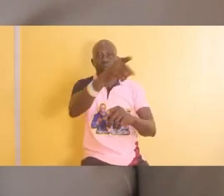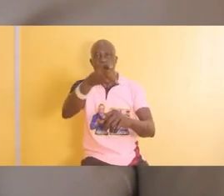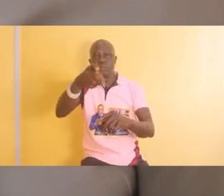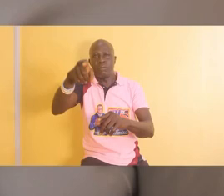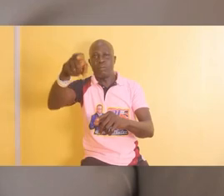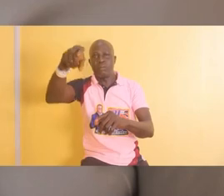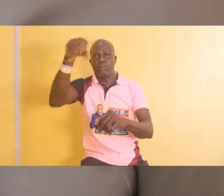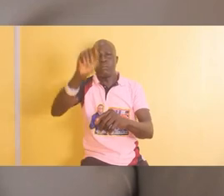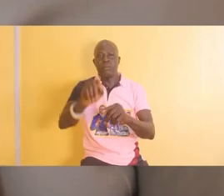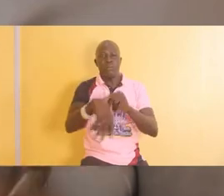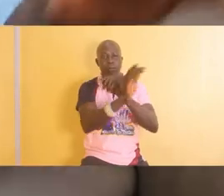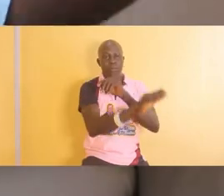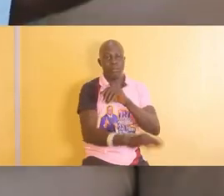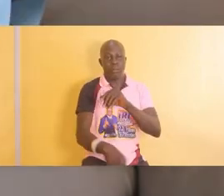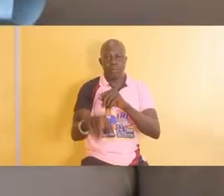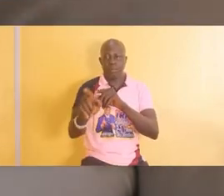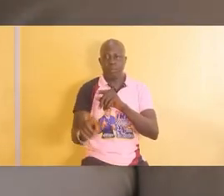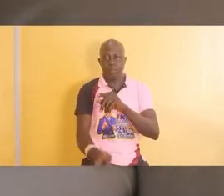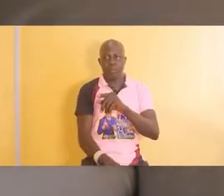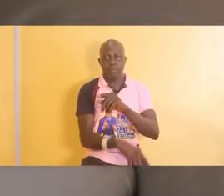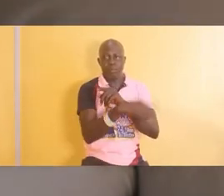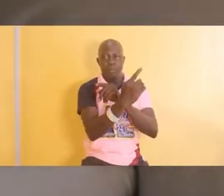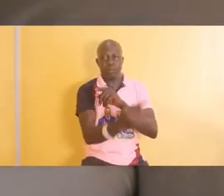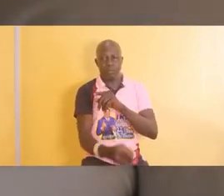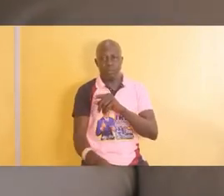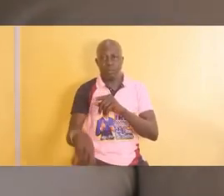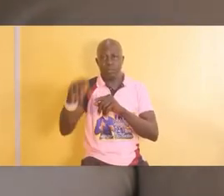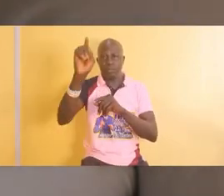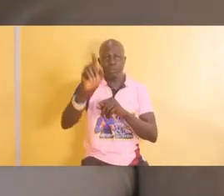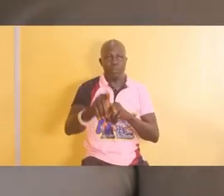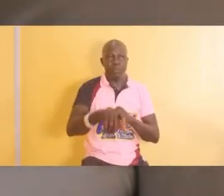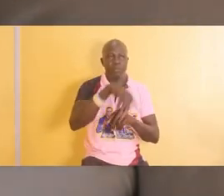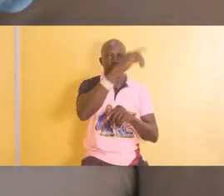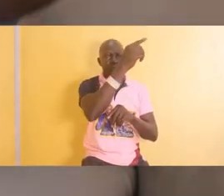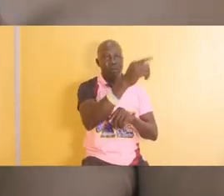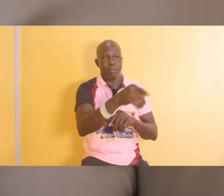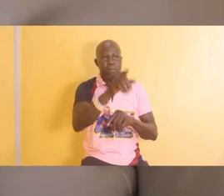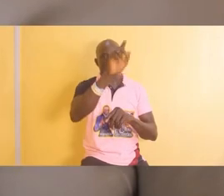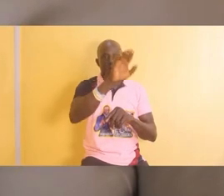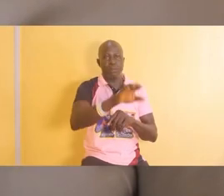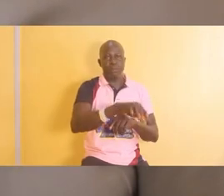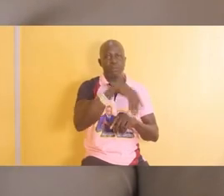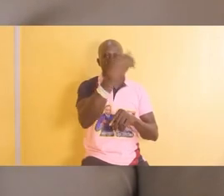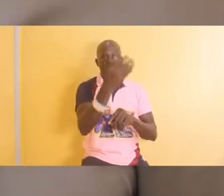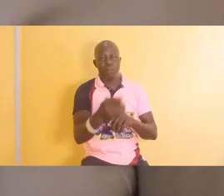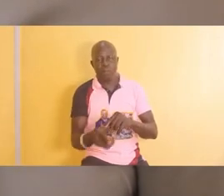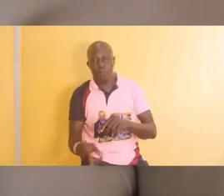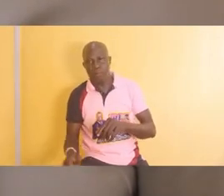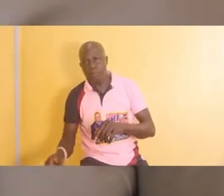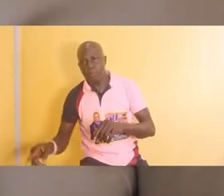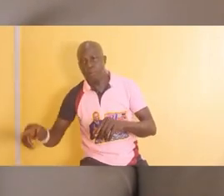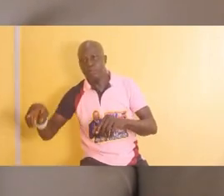ẹ̀jẹ̀ náà. Dínà wọ̀rọ̀ dẹ́rẹ́ náà lọ́jọ́